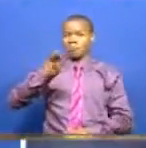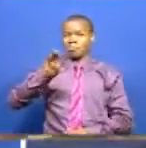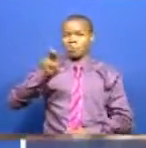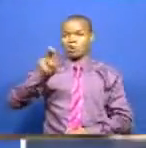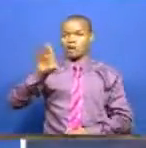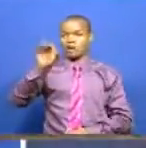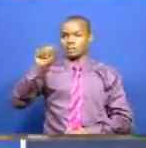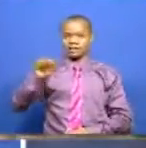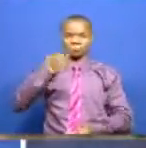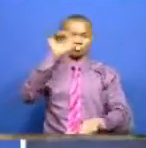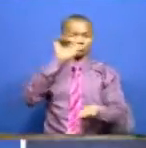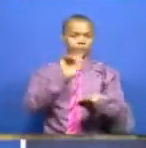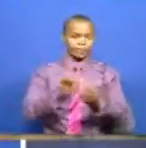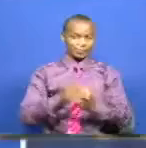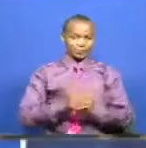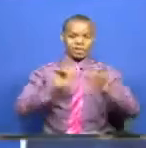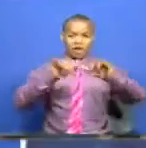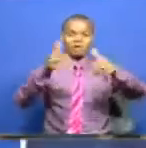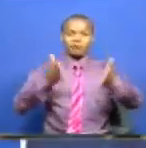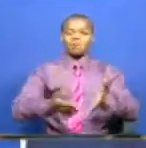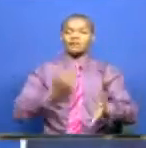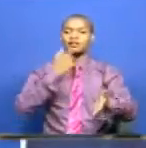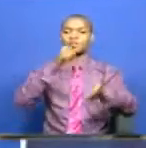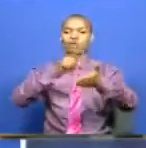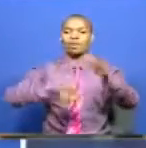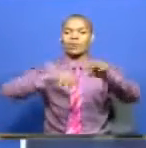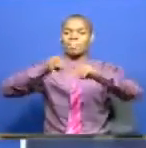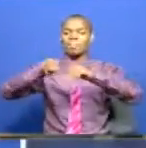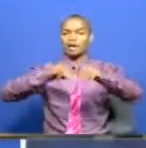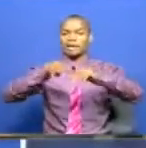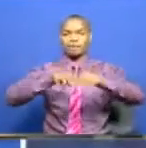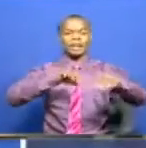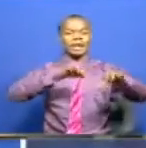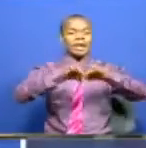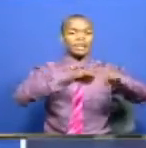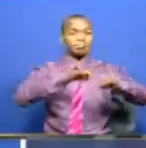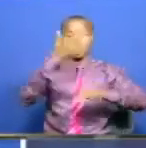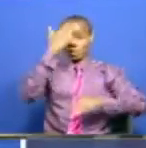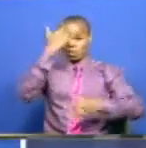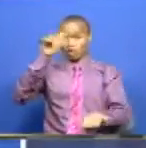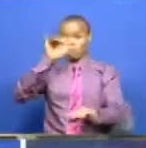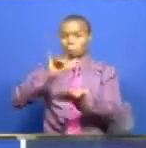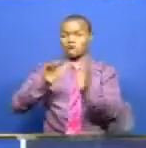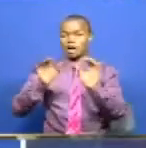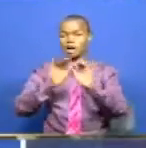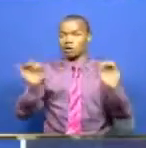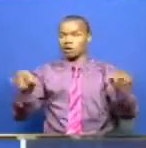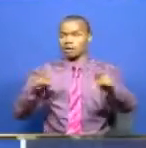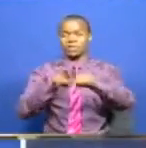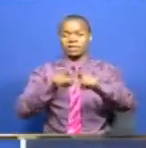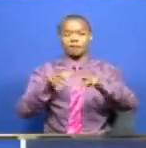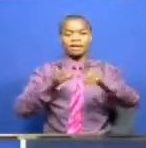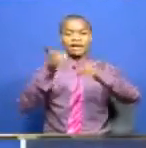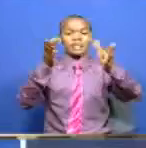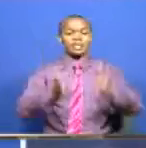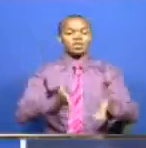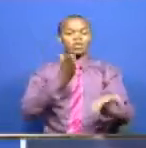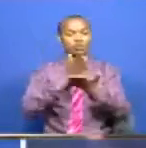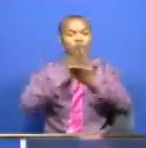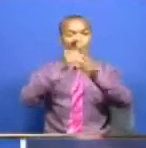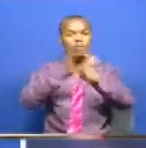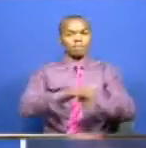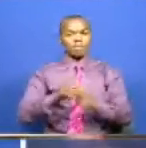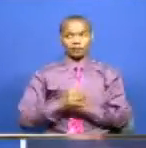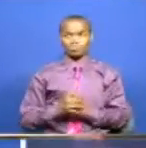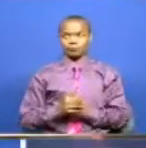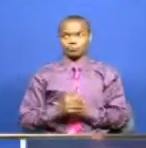the management of the factory had failed to explain the deductions on the bonus and accused the factory's directors of exploiting them.